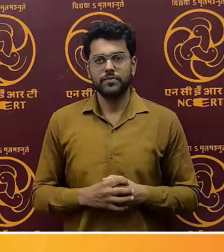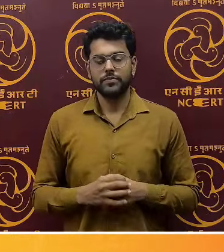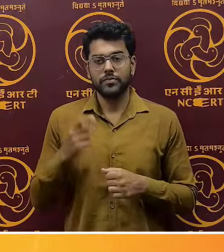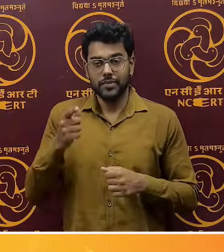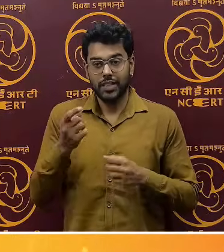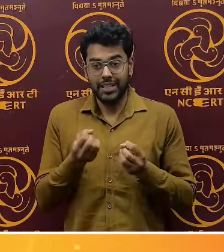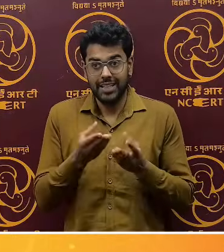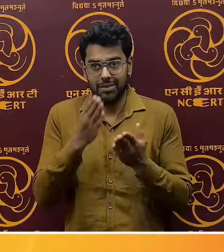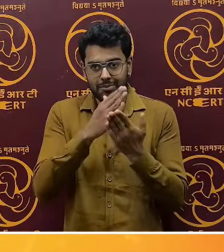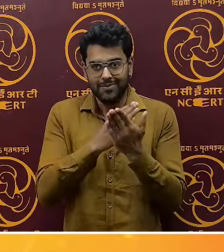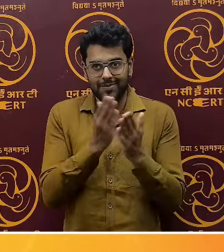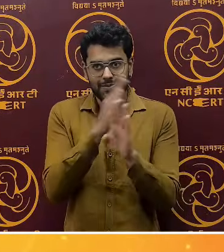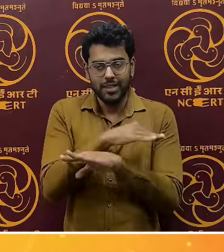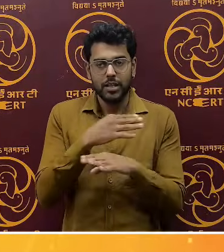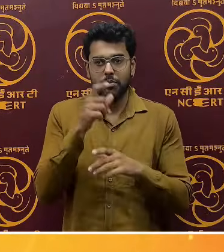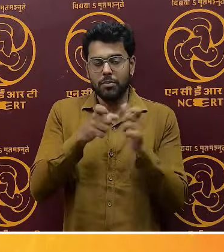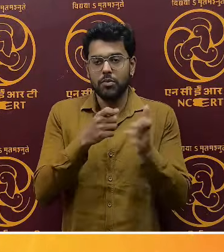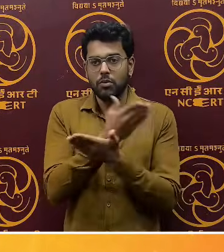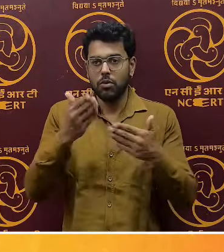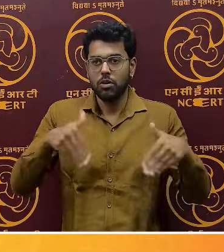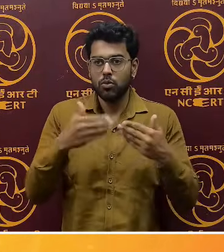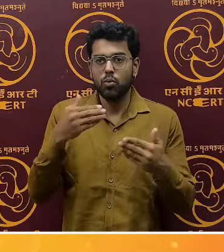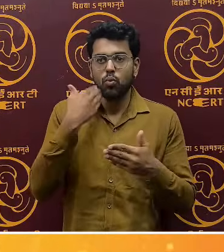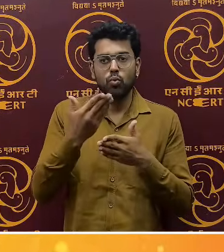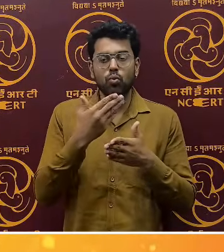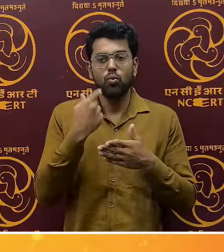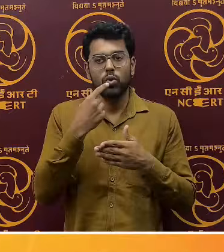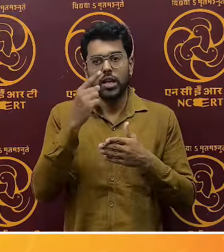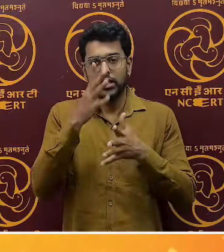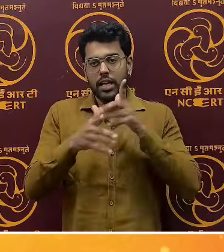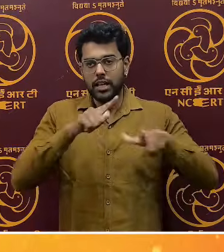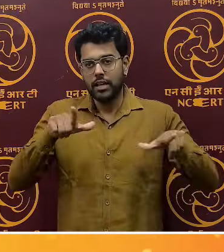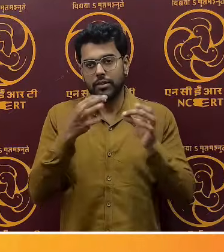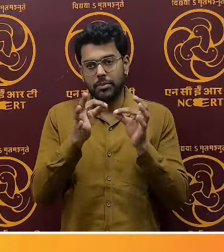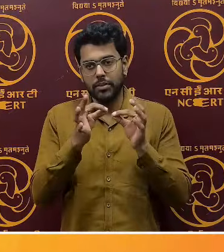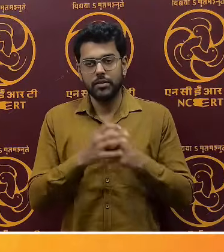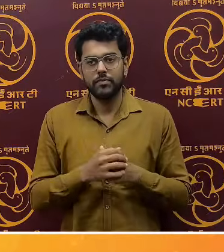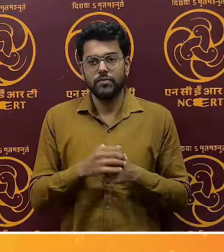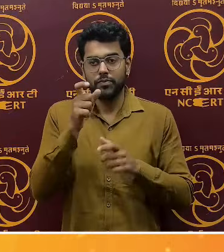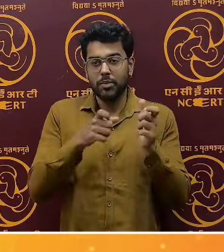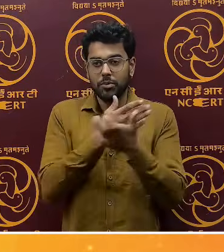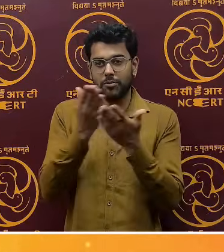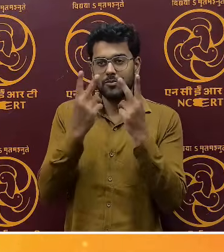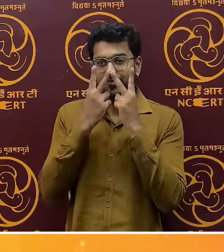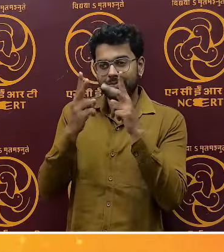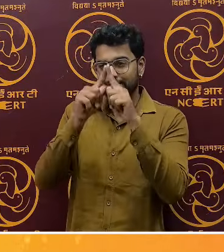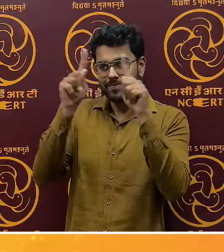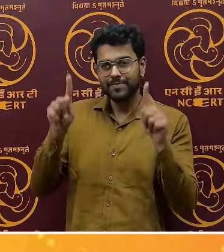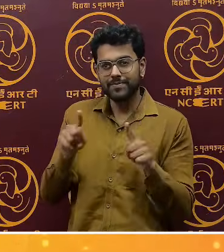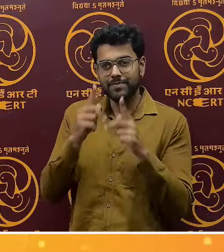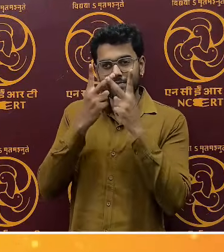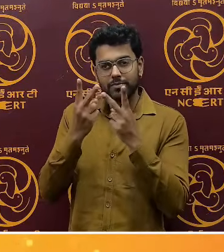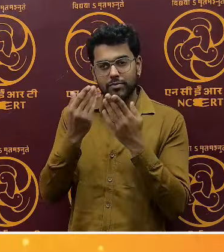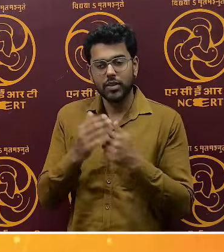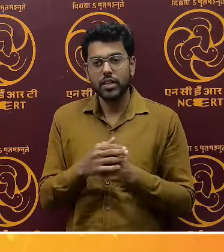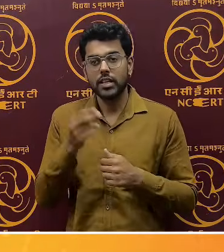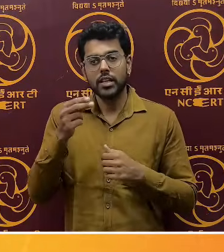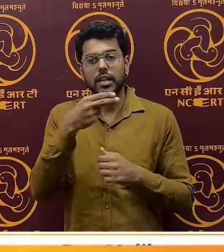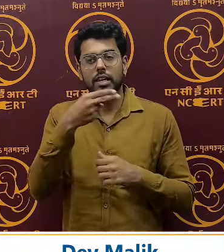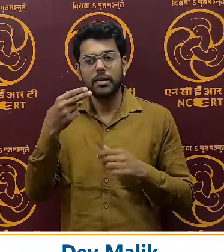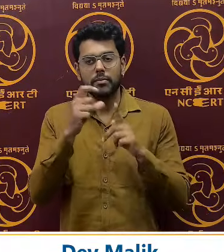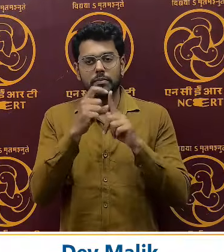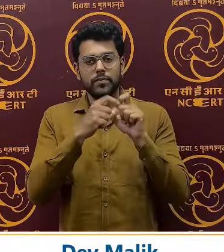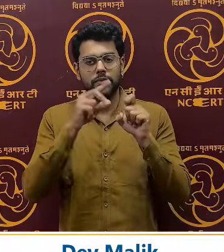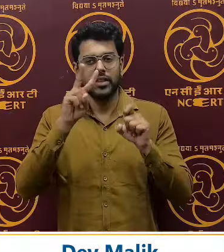before we begin this session, I would like to introduce our sign language interpreter as well, who you can see just beside me on your screen, who is